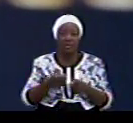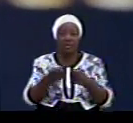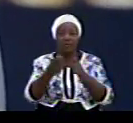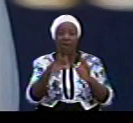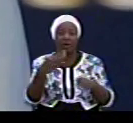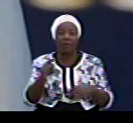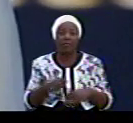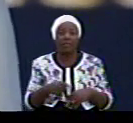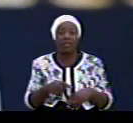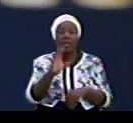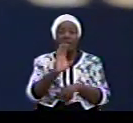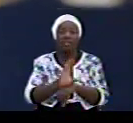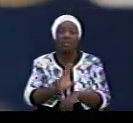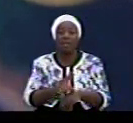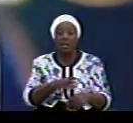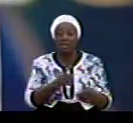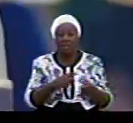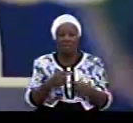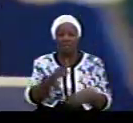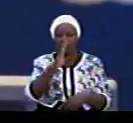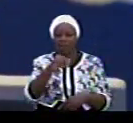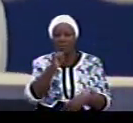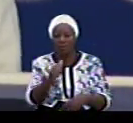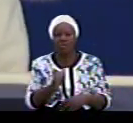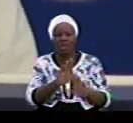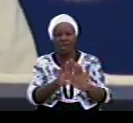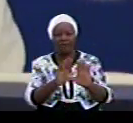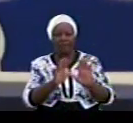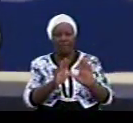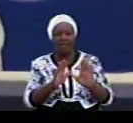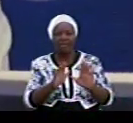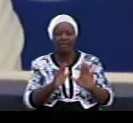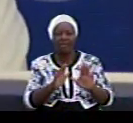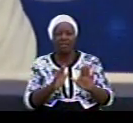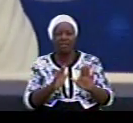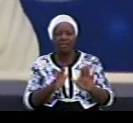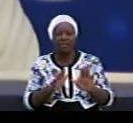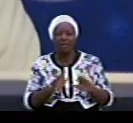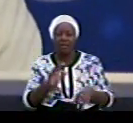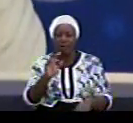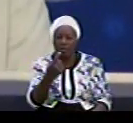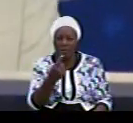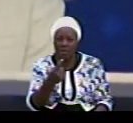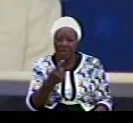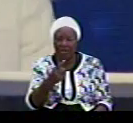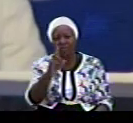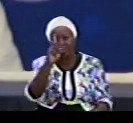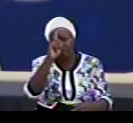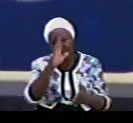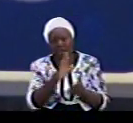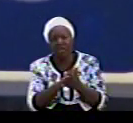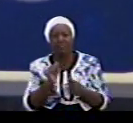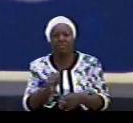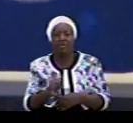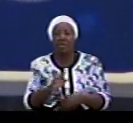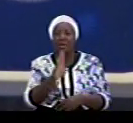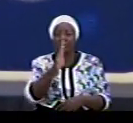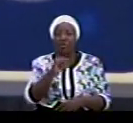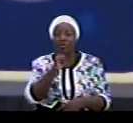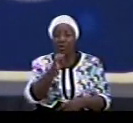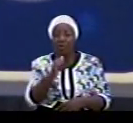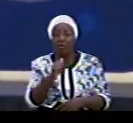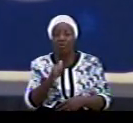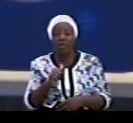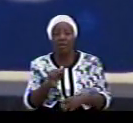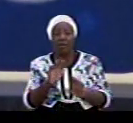synagogue, be not afraid, only believe. Be not